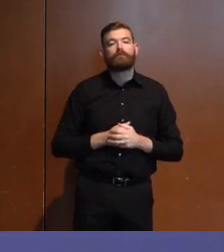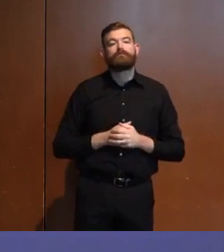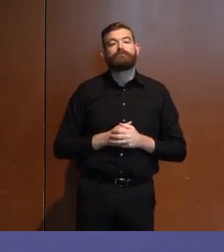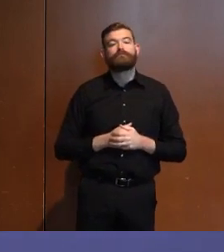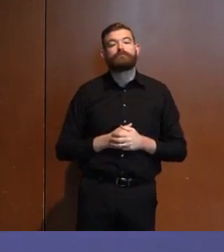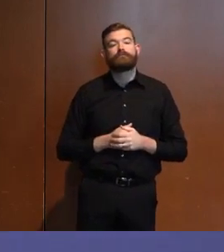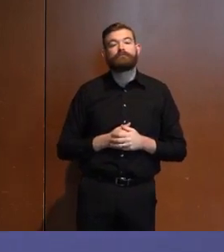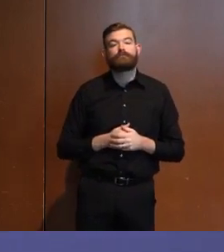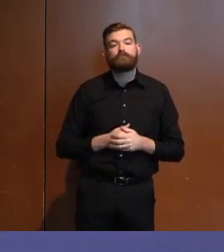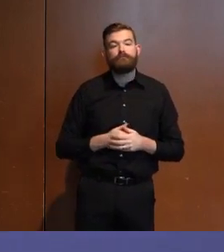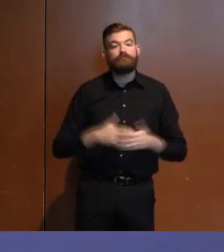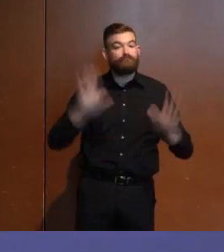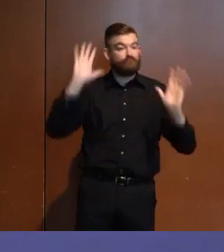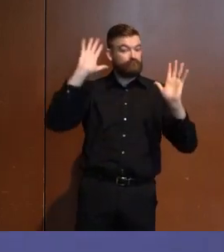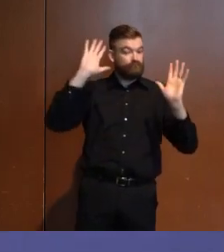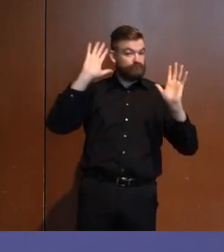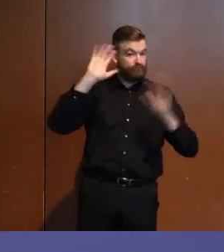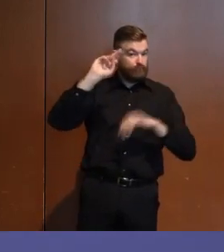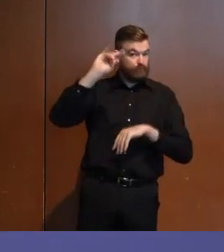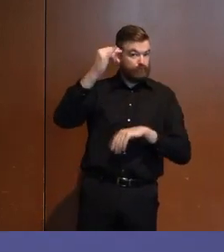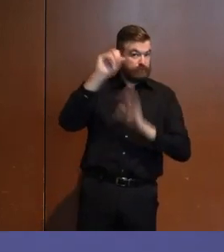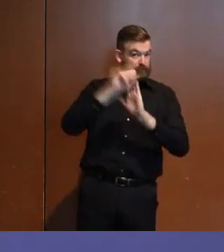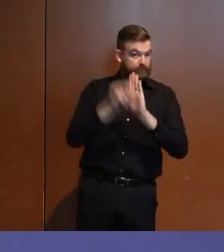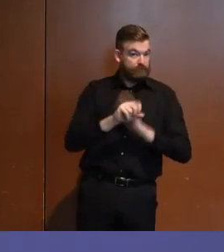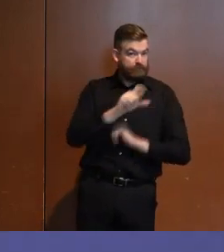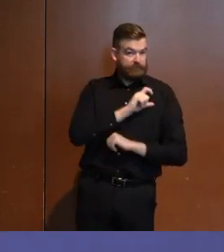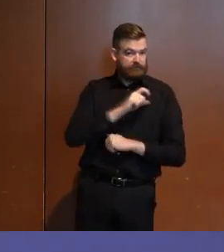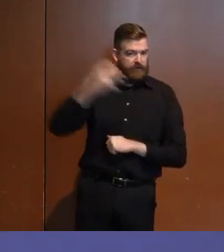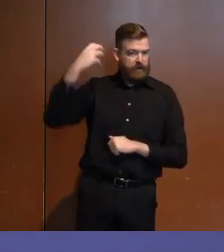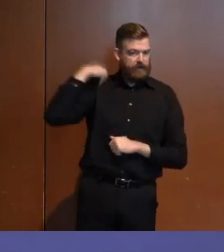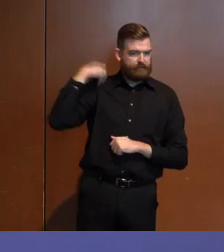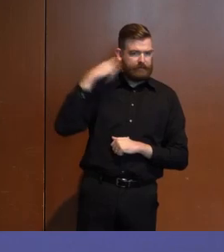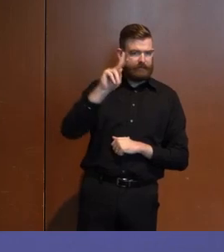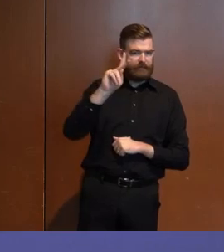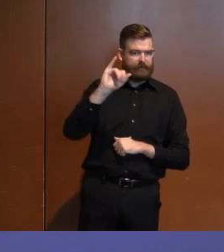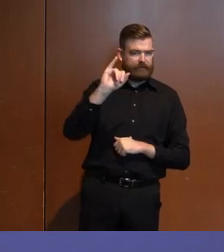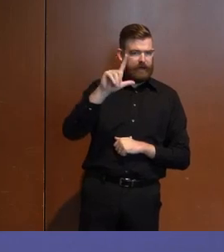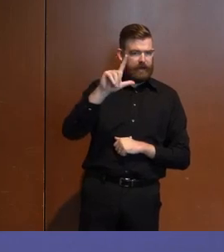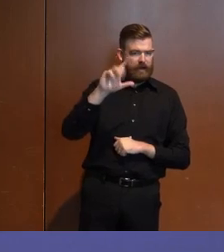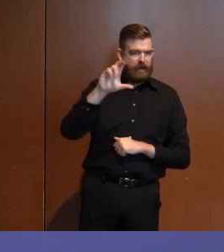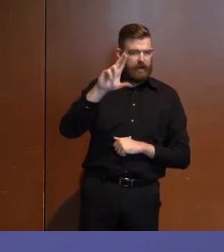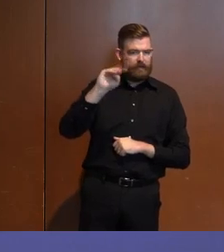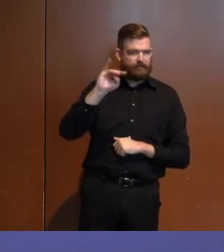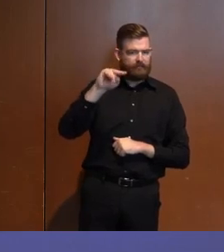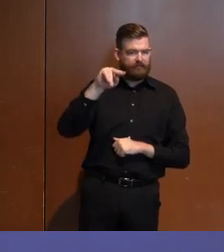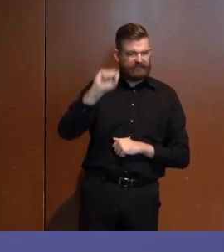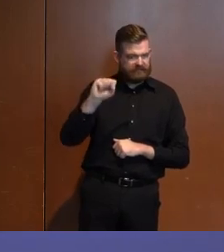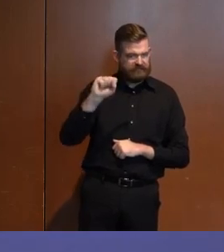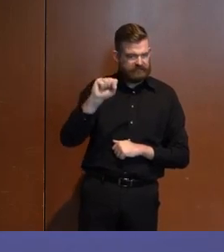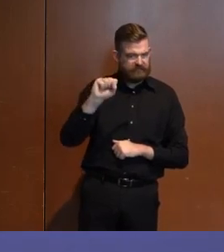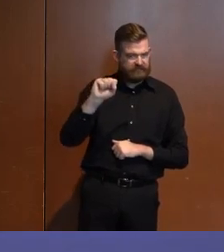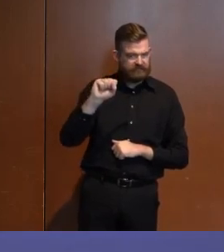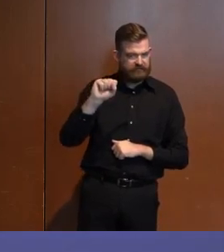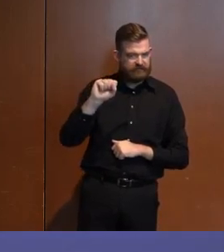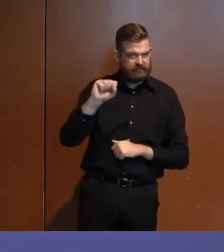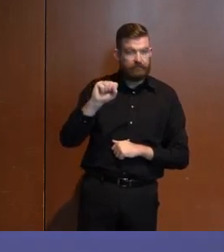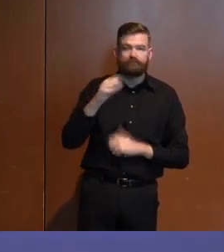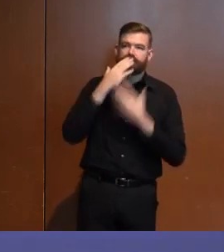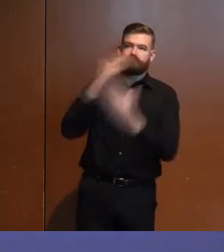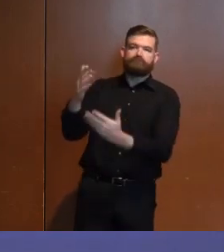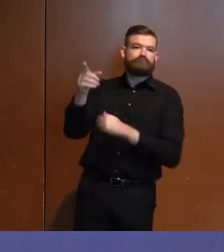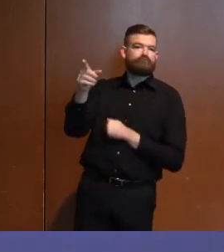Police Captain Sean Kilcommons, who has taken a lead role in all of this as well, Captain Kilcommons wanted to be with us,